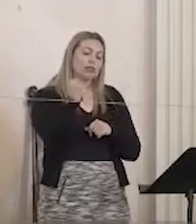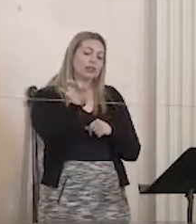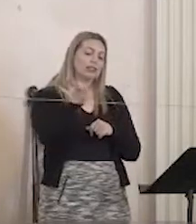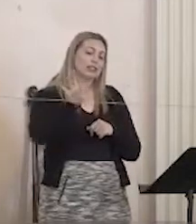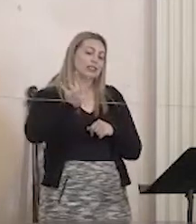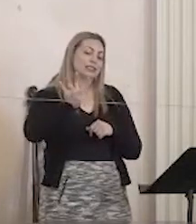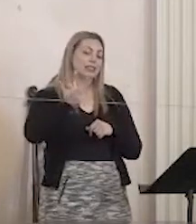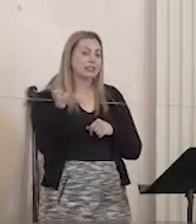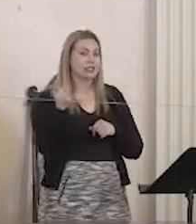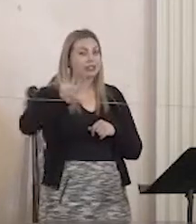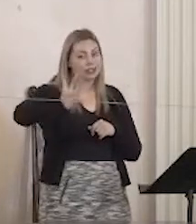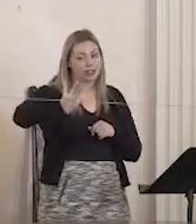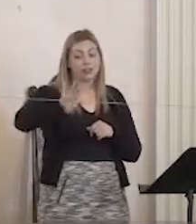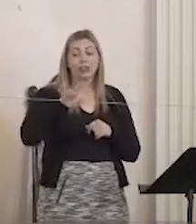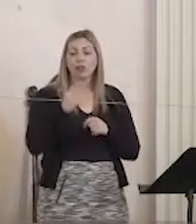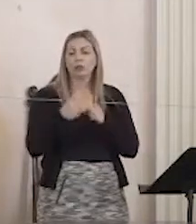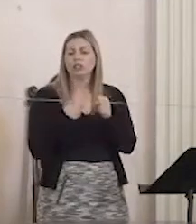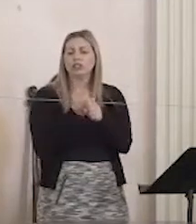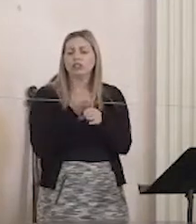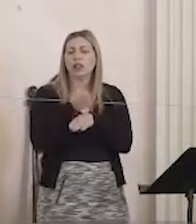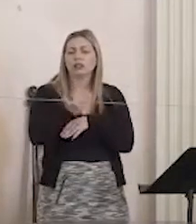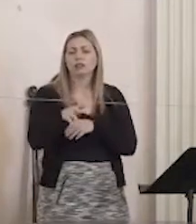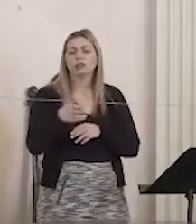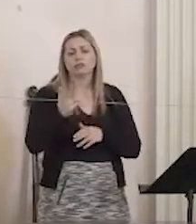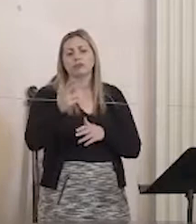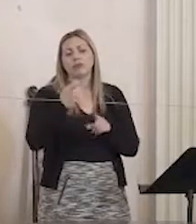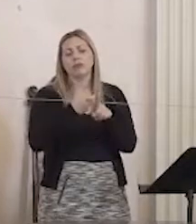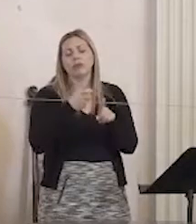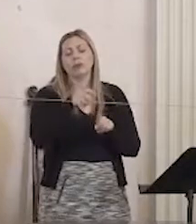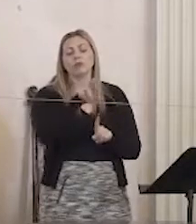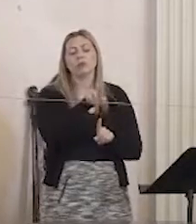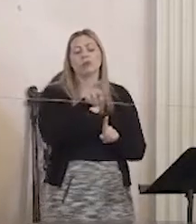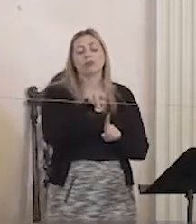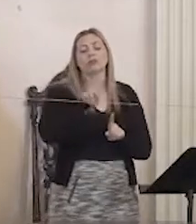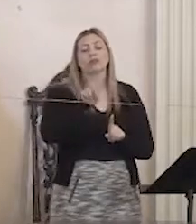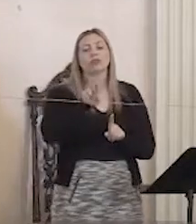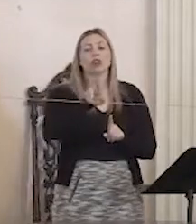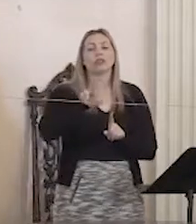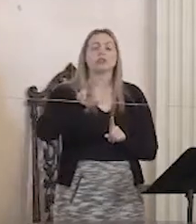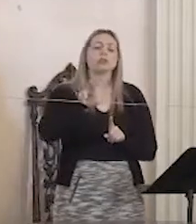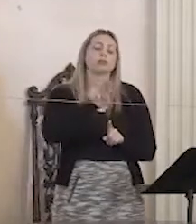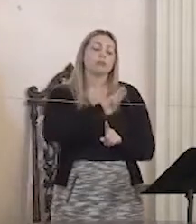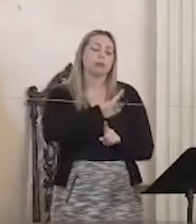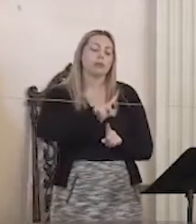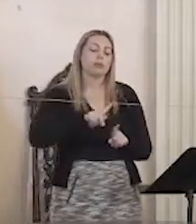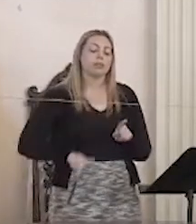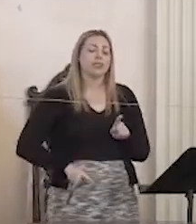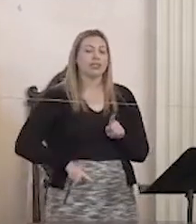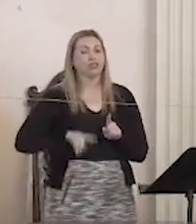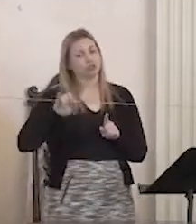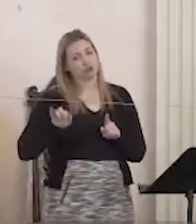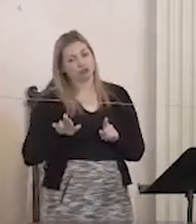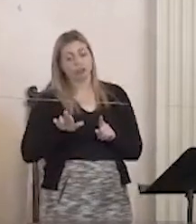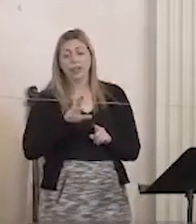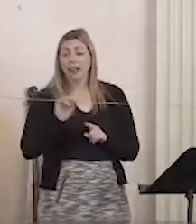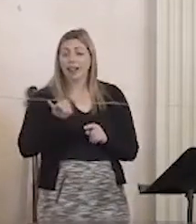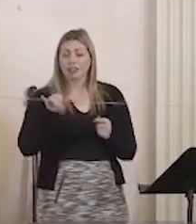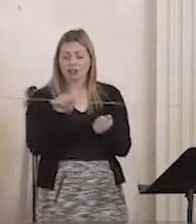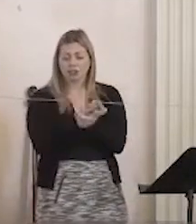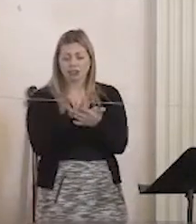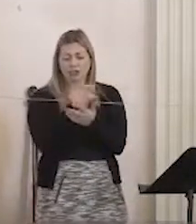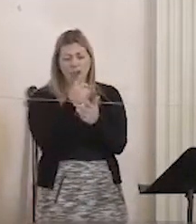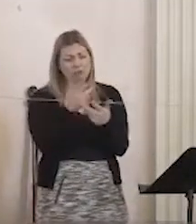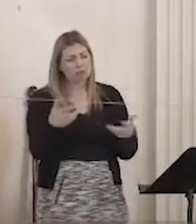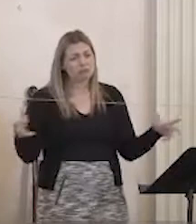1969. It was a little more than a year after the assassination of Reverend Dr. Martin Luther King Jr. and the destruction of